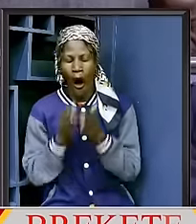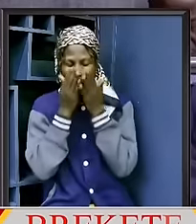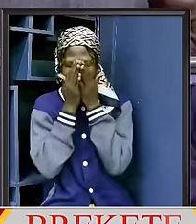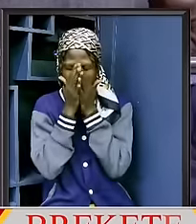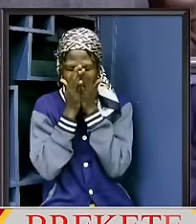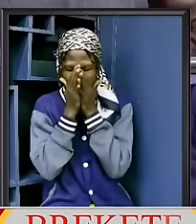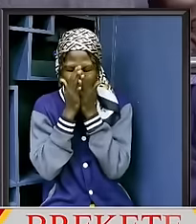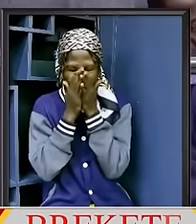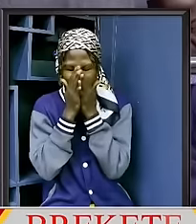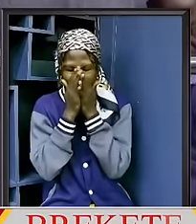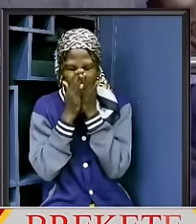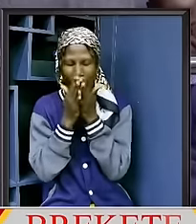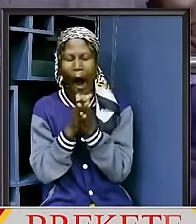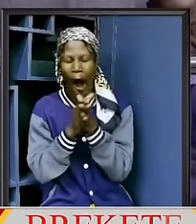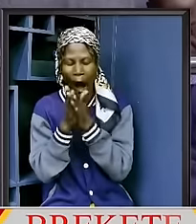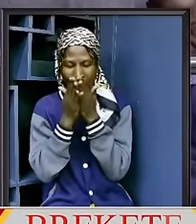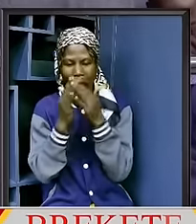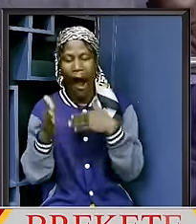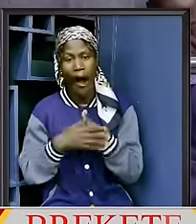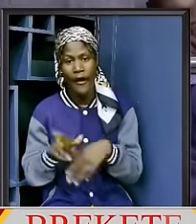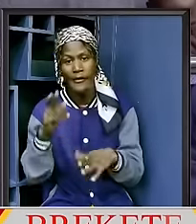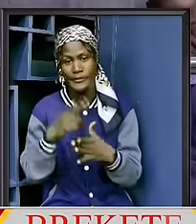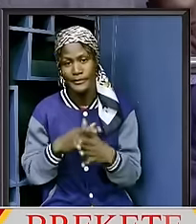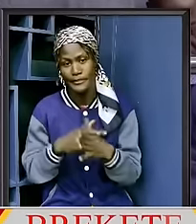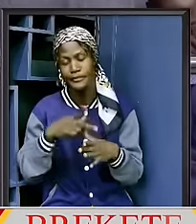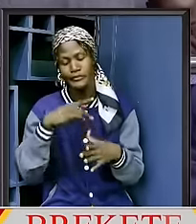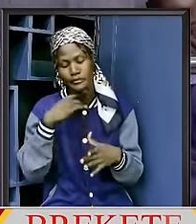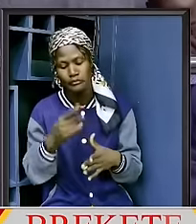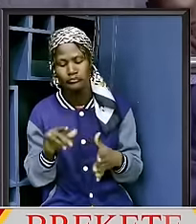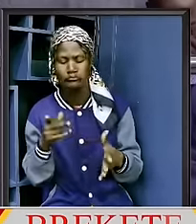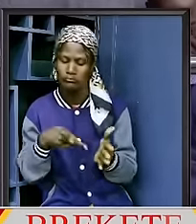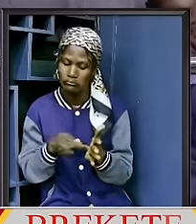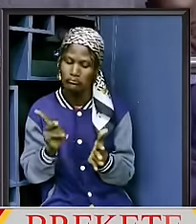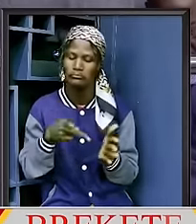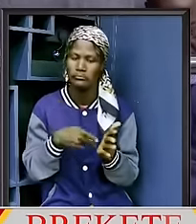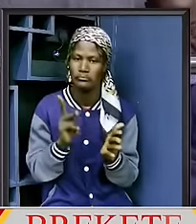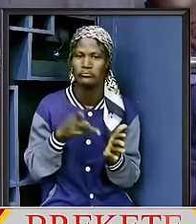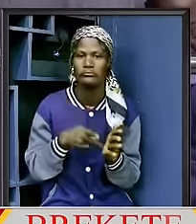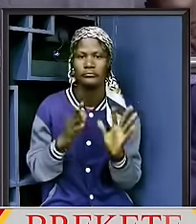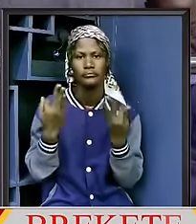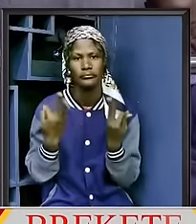reconciliation, they are calling customer, I paid that this, I paid that. I said, yes, these are the money.